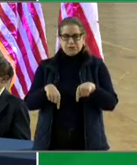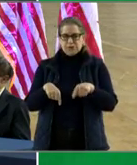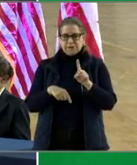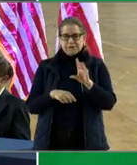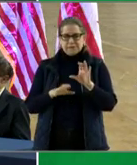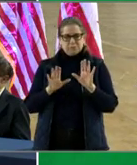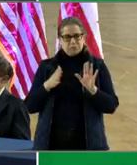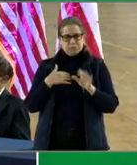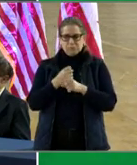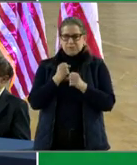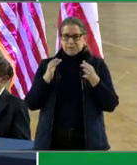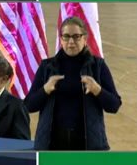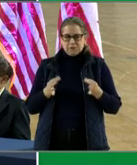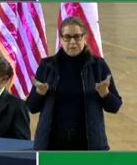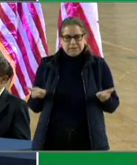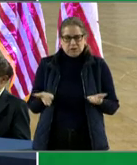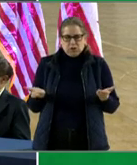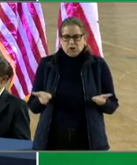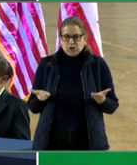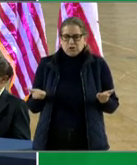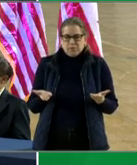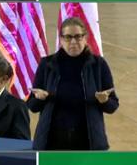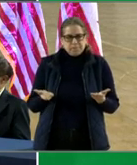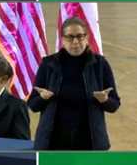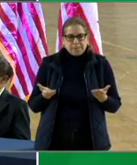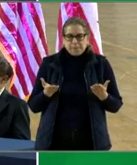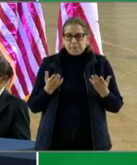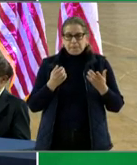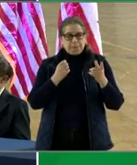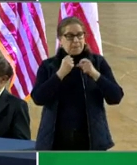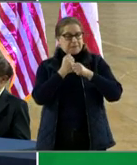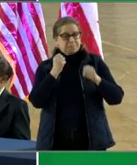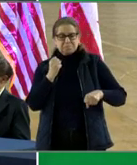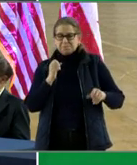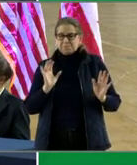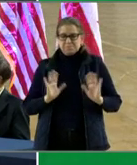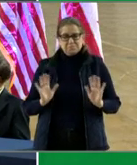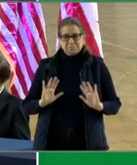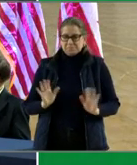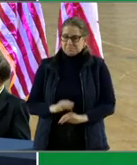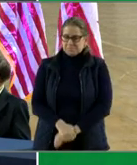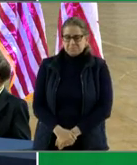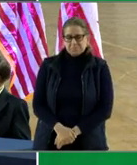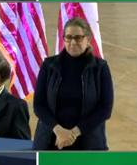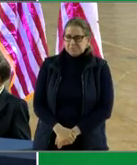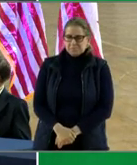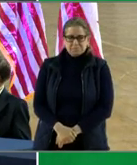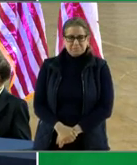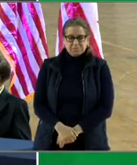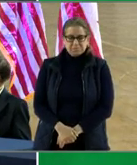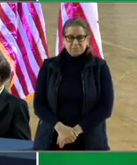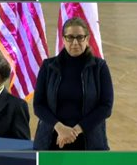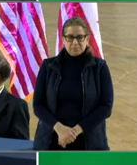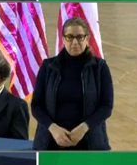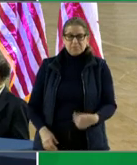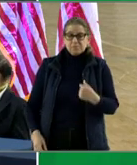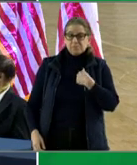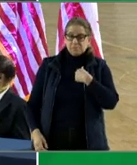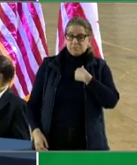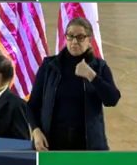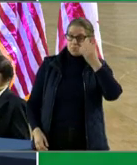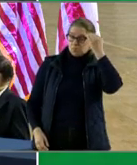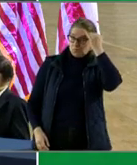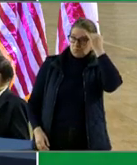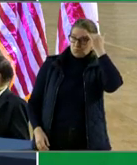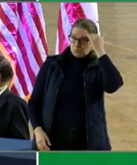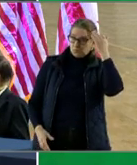wouldn't say that they're prone to exaggeration. But I do know the things that we need. We